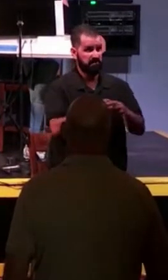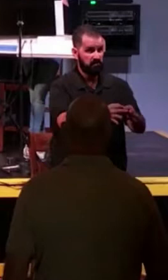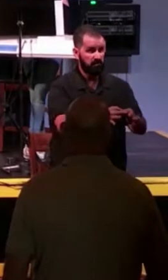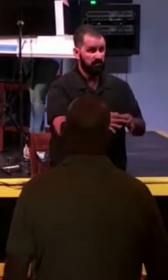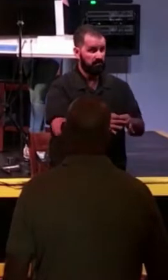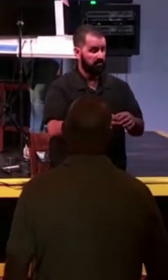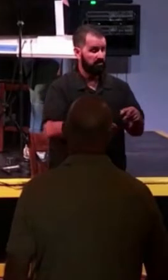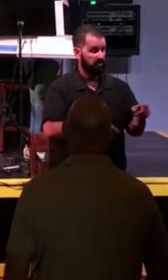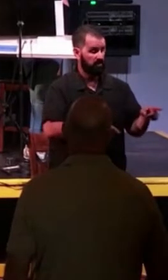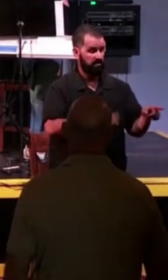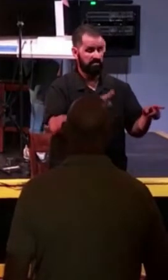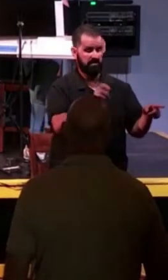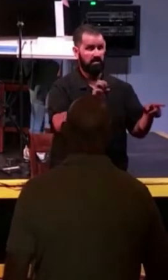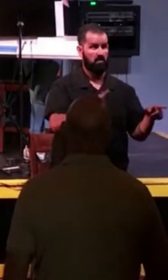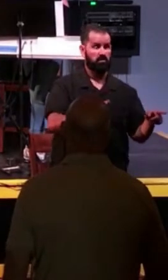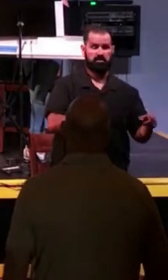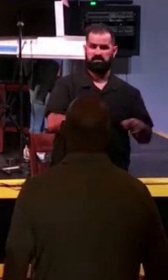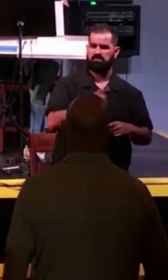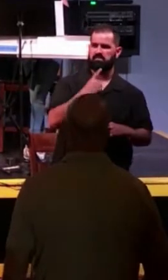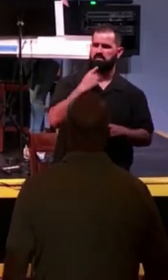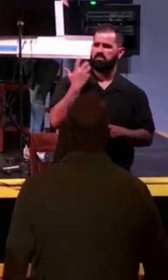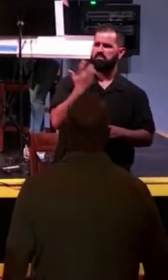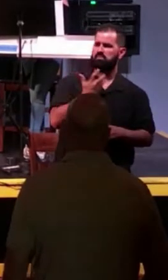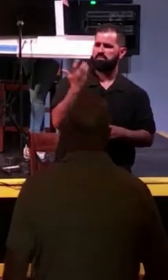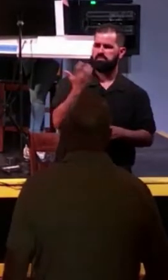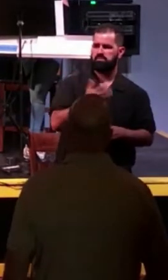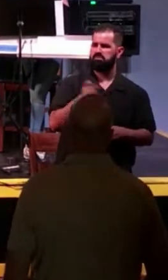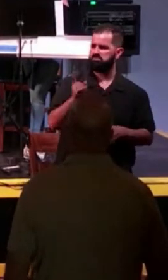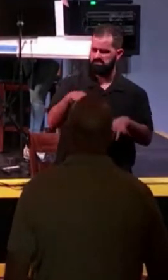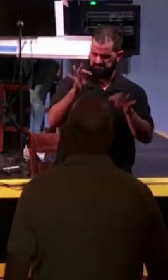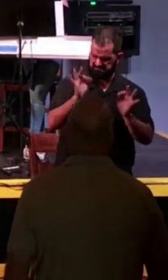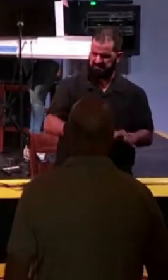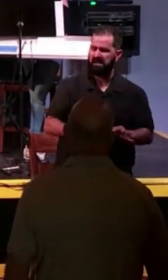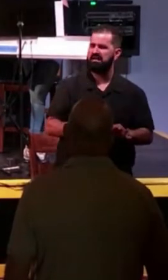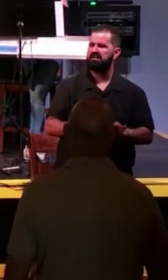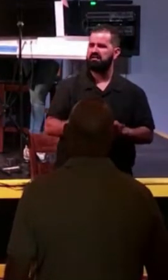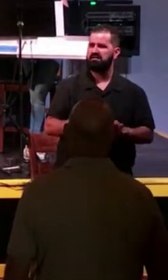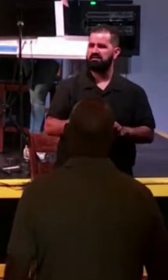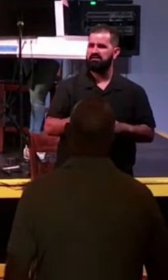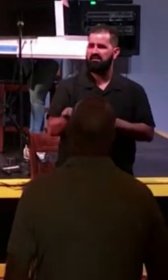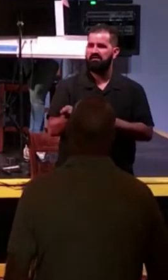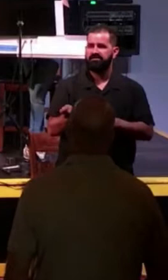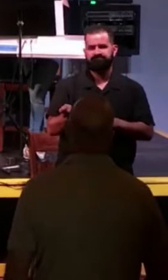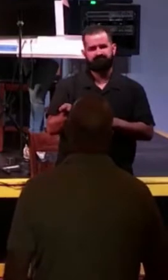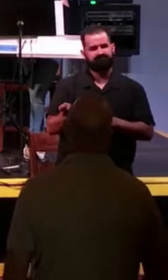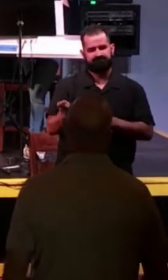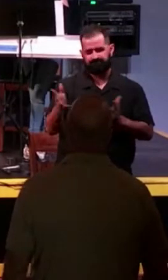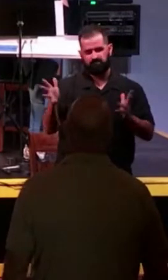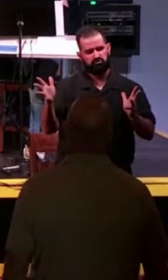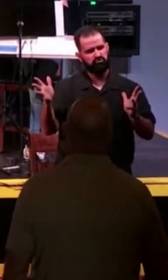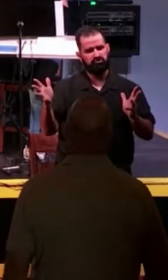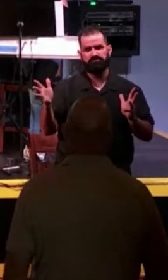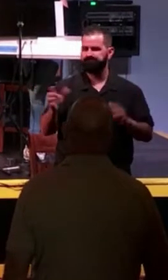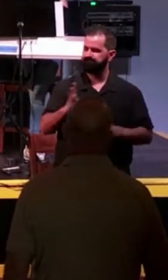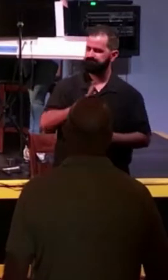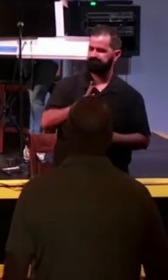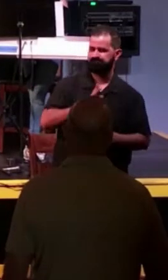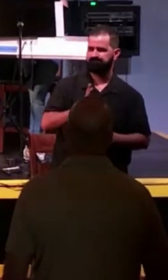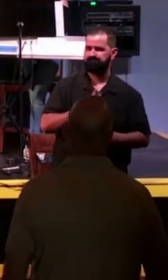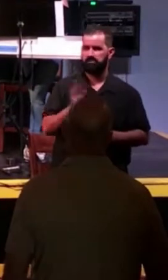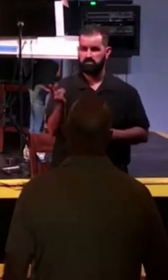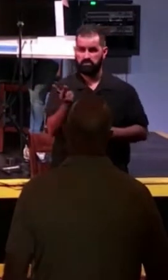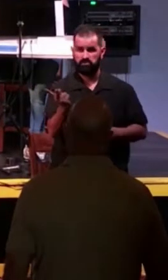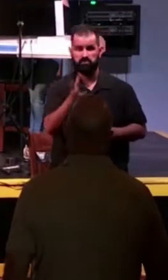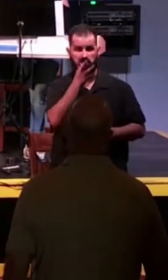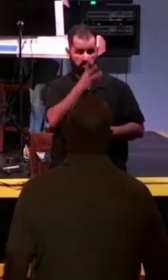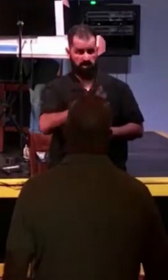Naomi realized that Ruth was determined to go with her, she stopped urging her. So the two women went